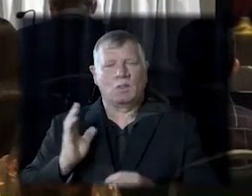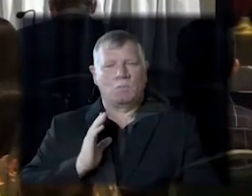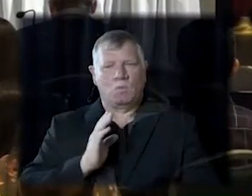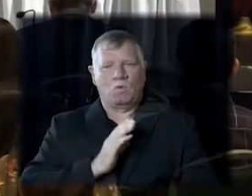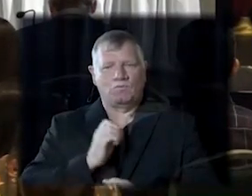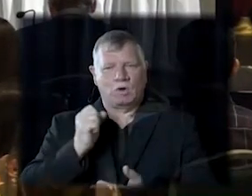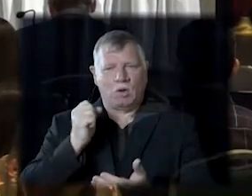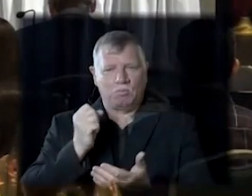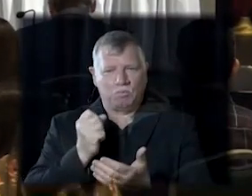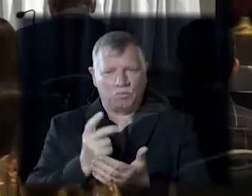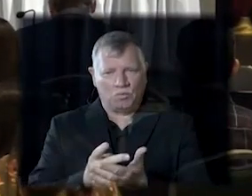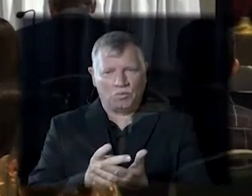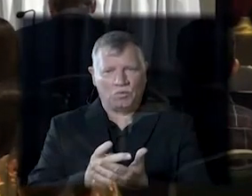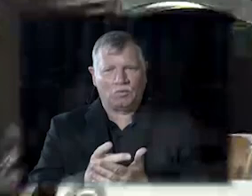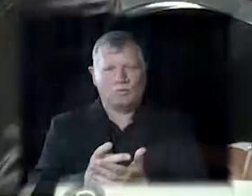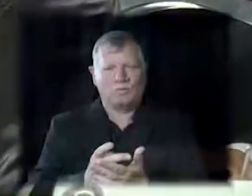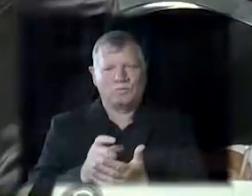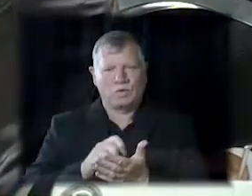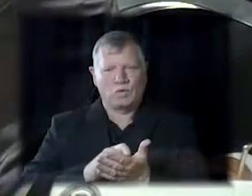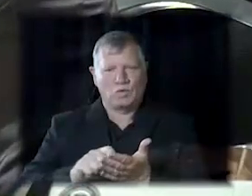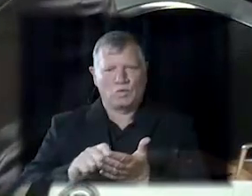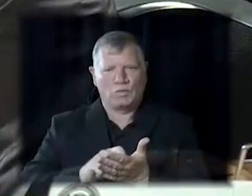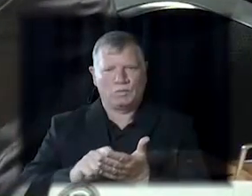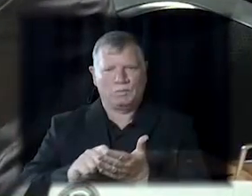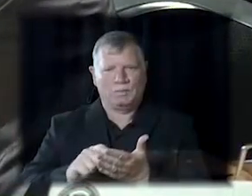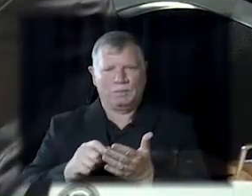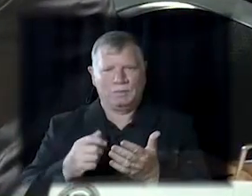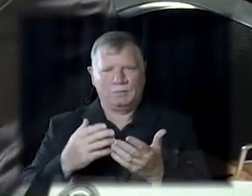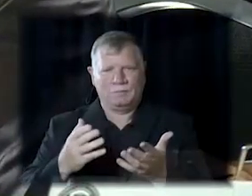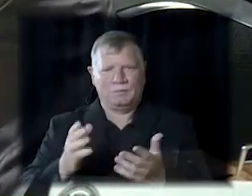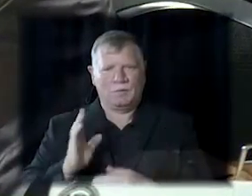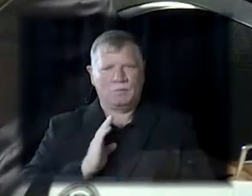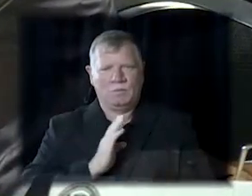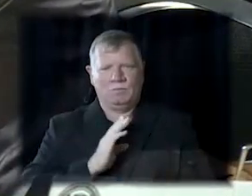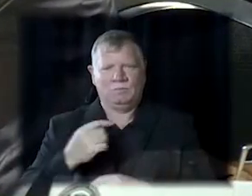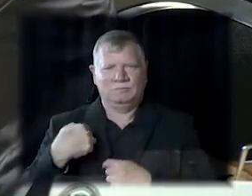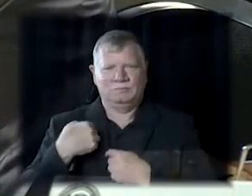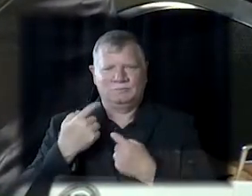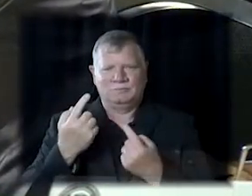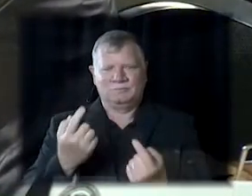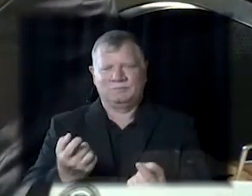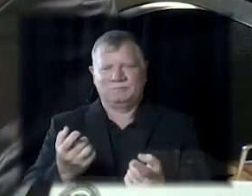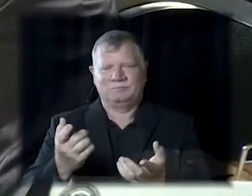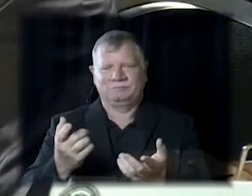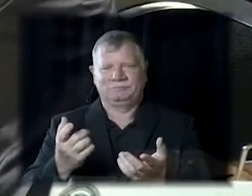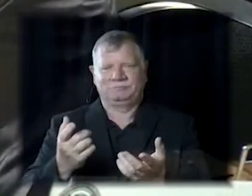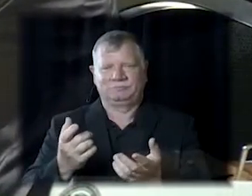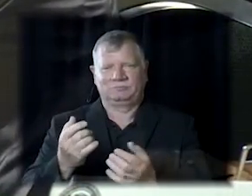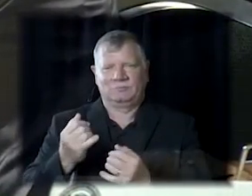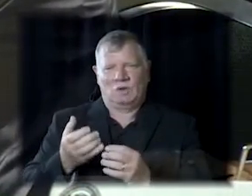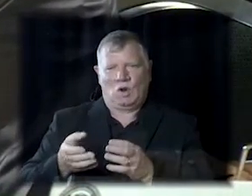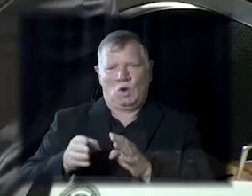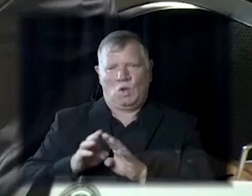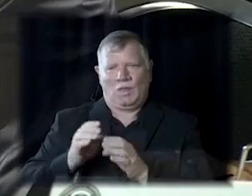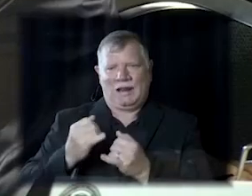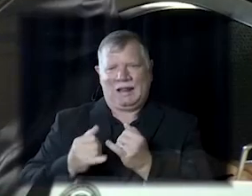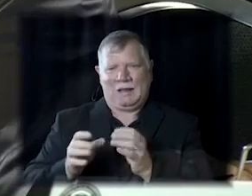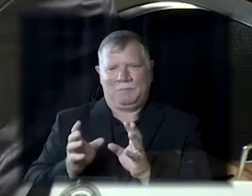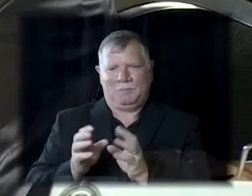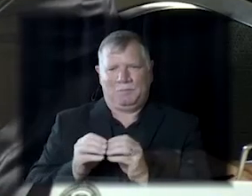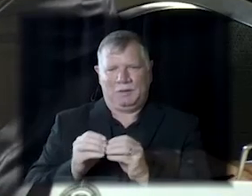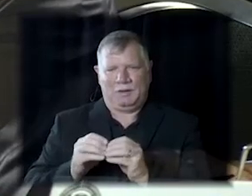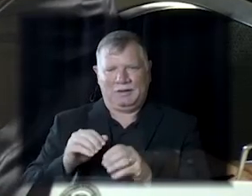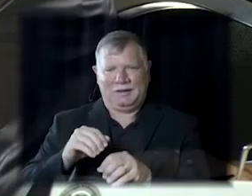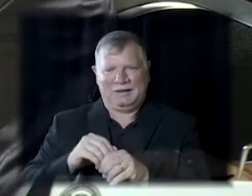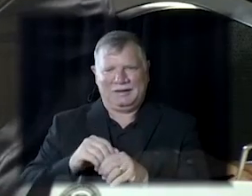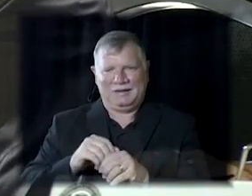and approves the unanimous written consents adopted by the board since the adjournment of the board's last public meeting, which are listed